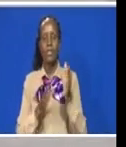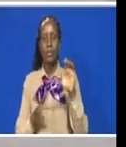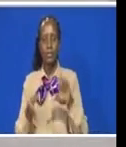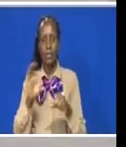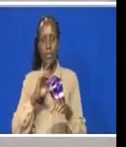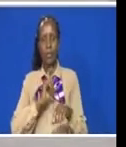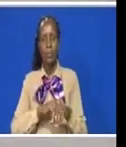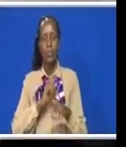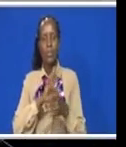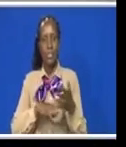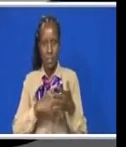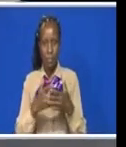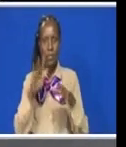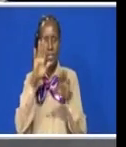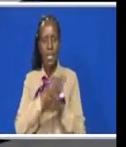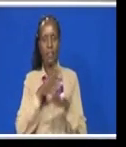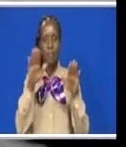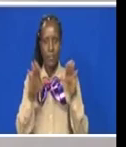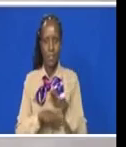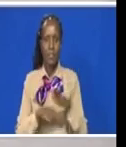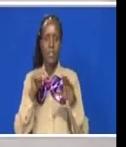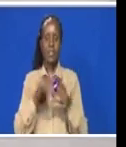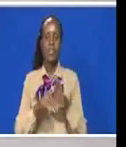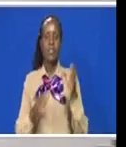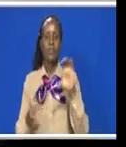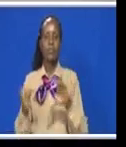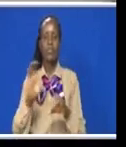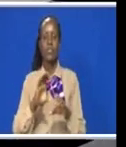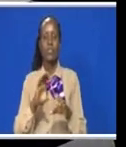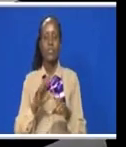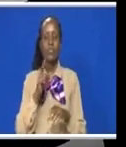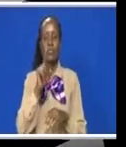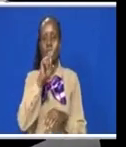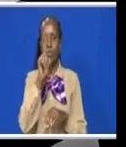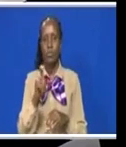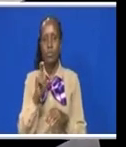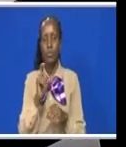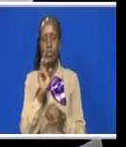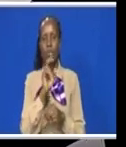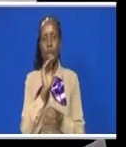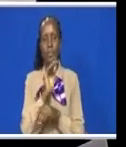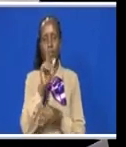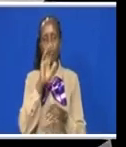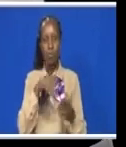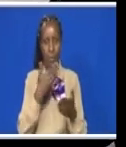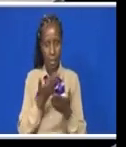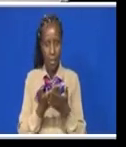Periodic table is the backbone of chemistry. Normally the questions of periodic table require you to apply the knowledge